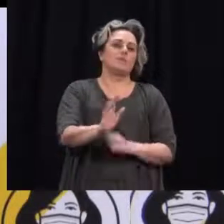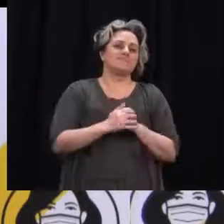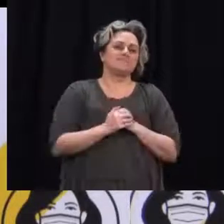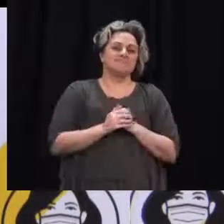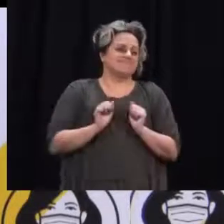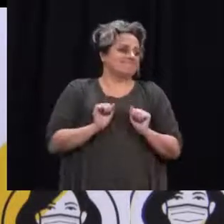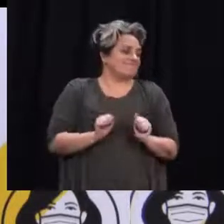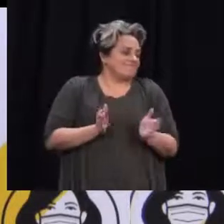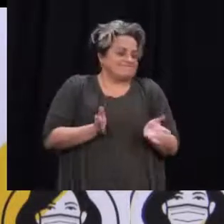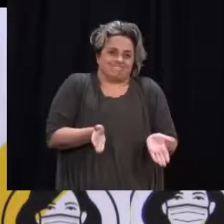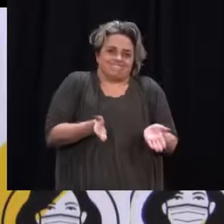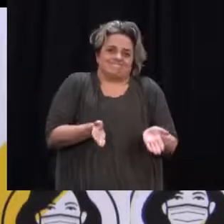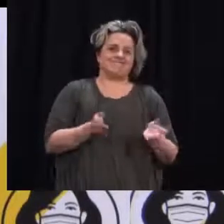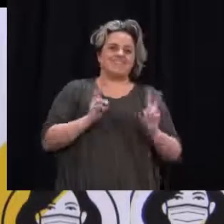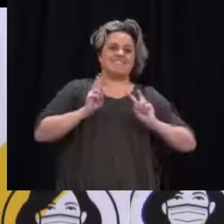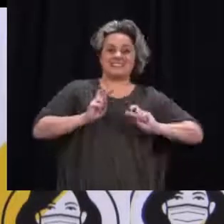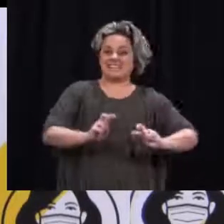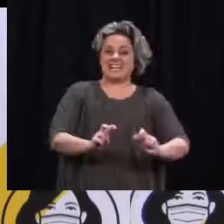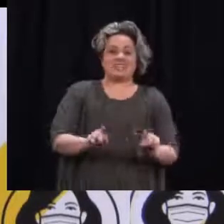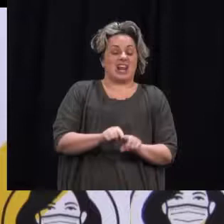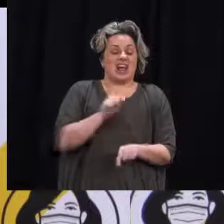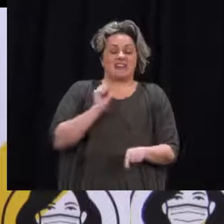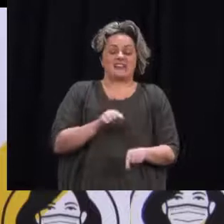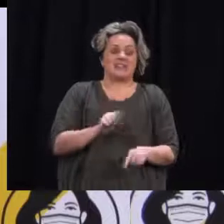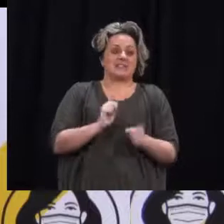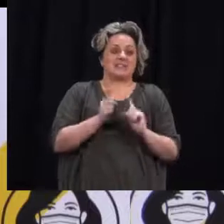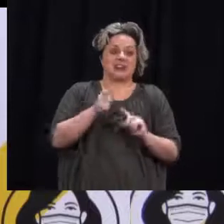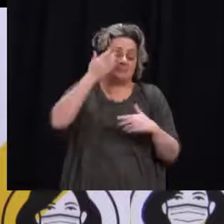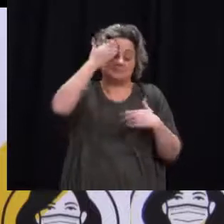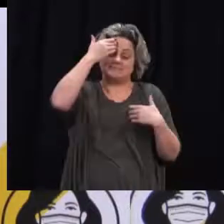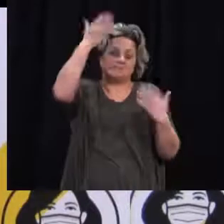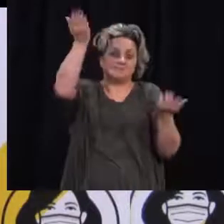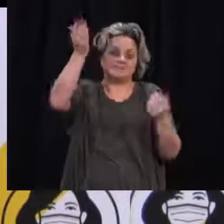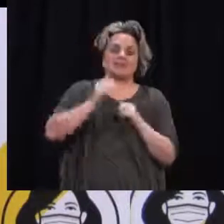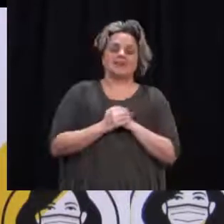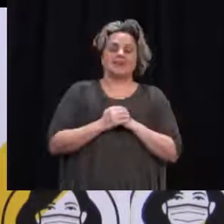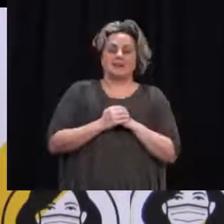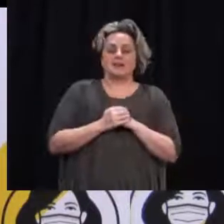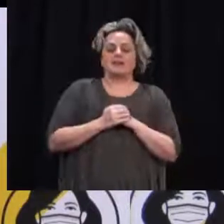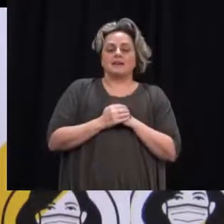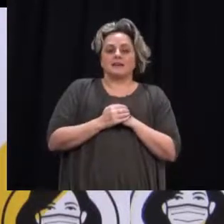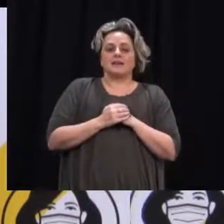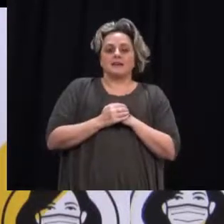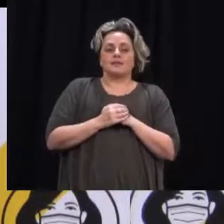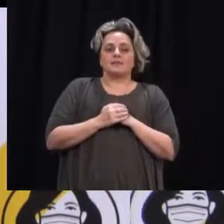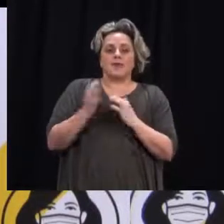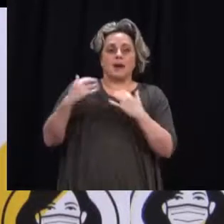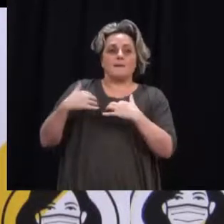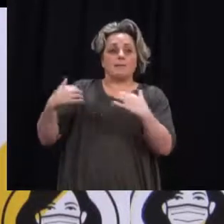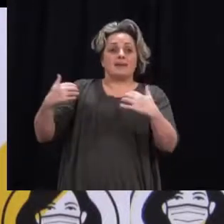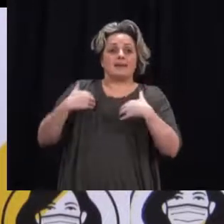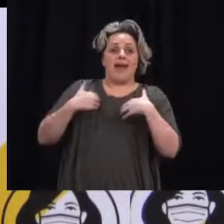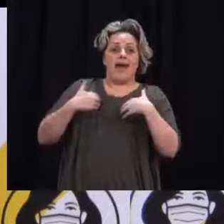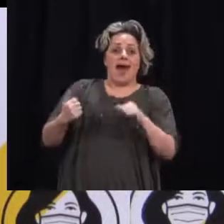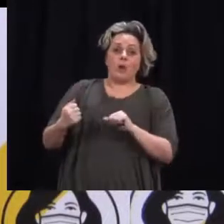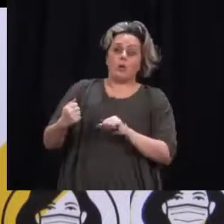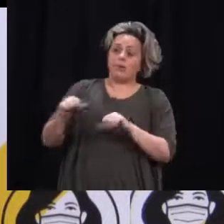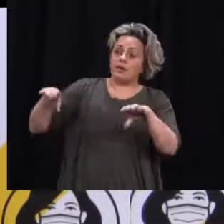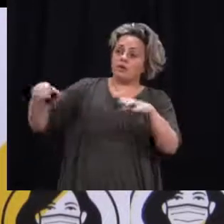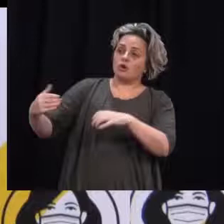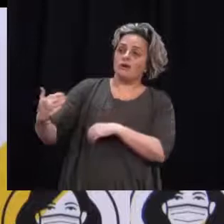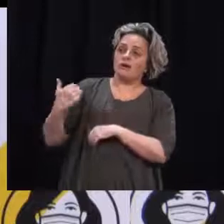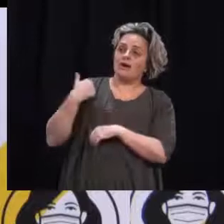kinds of investigations. And eventually you reach a point from, I'm told, from a public health perspective where